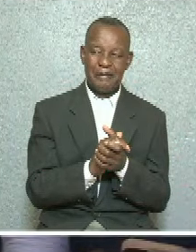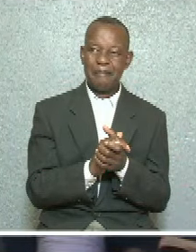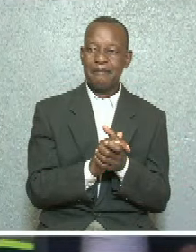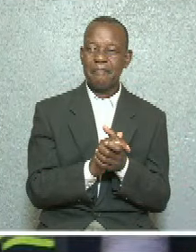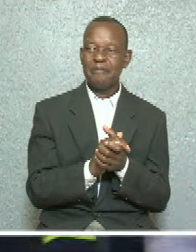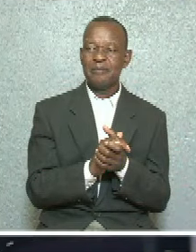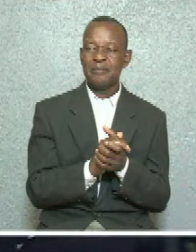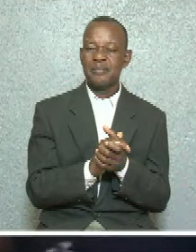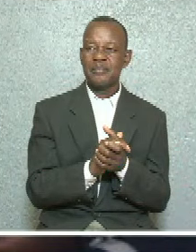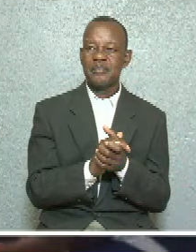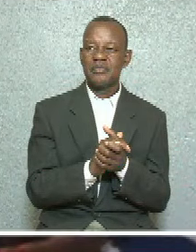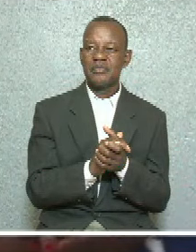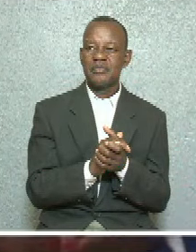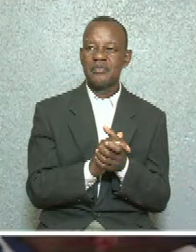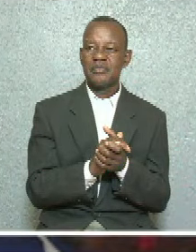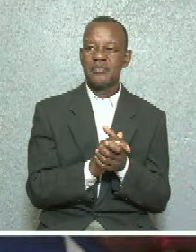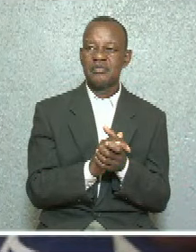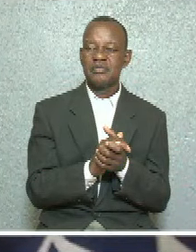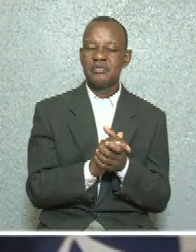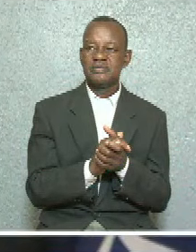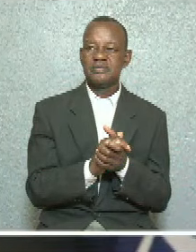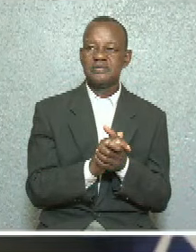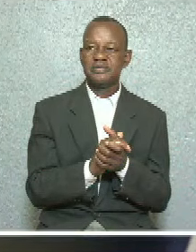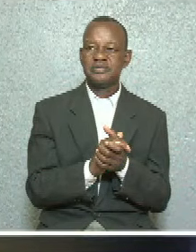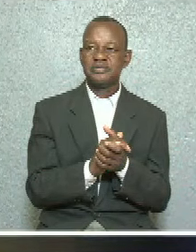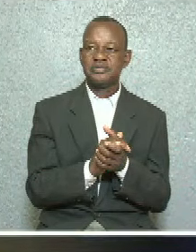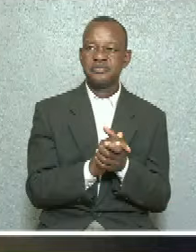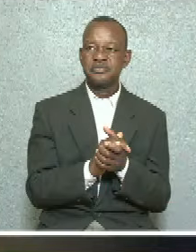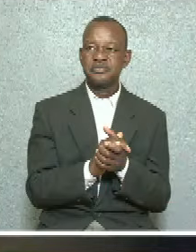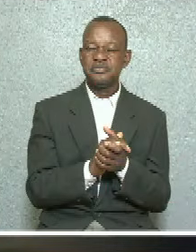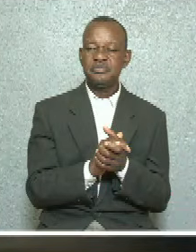Yes, let me give the question to Josephine to answer. Josephine, please.